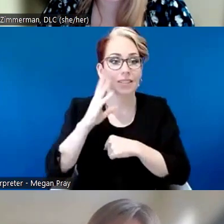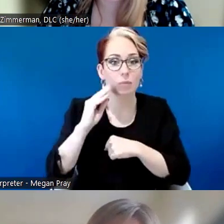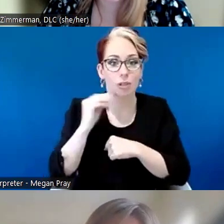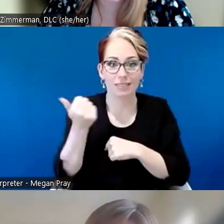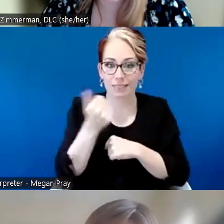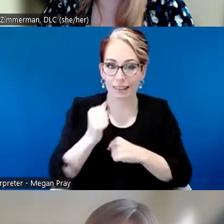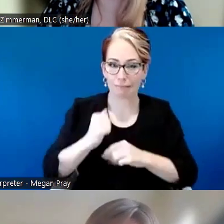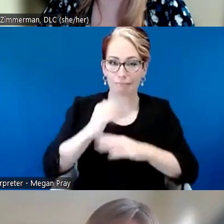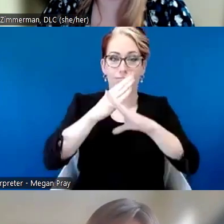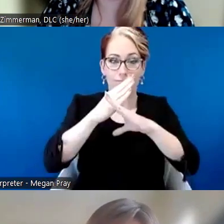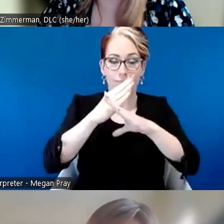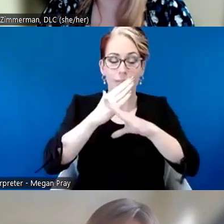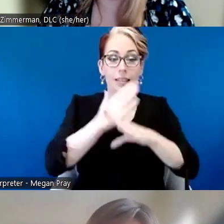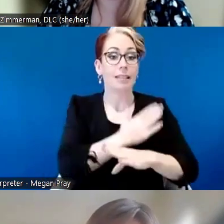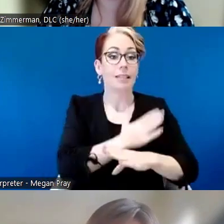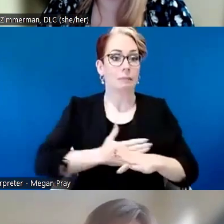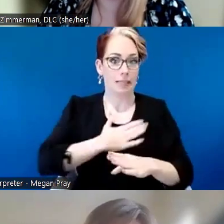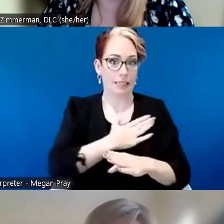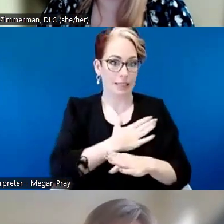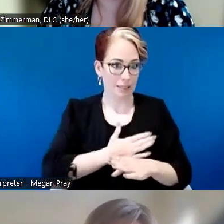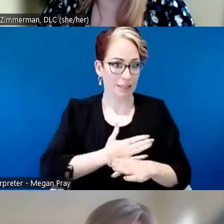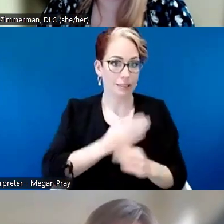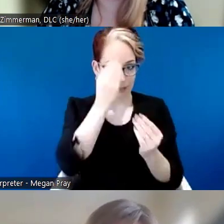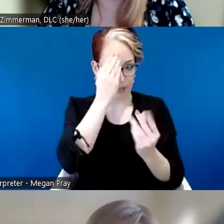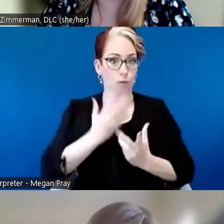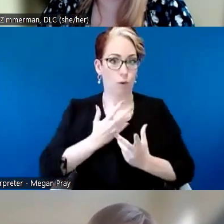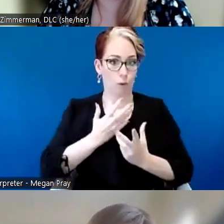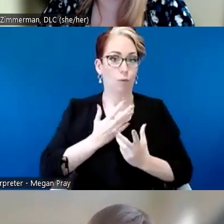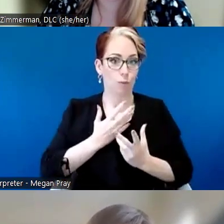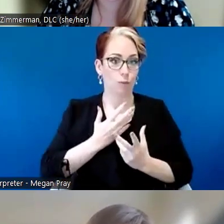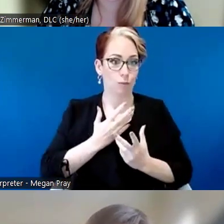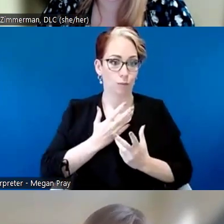should please let the law center know.